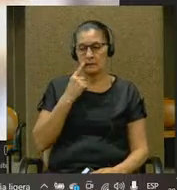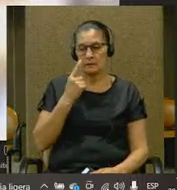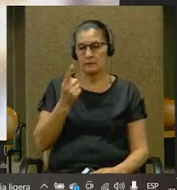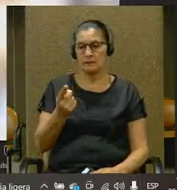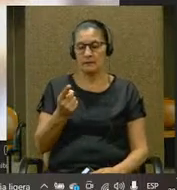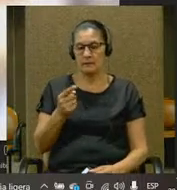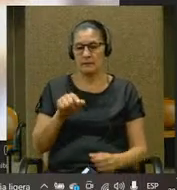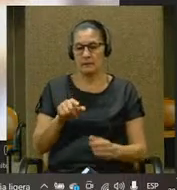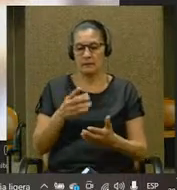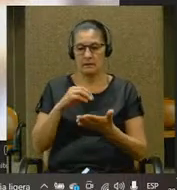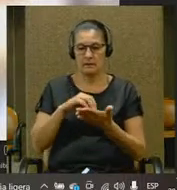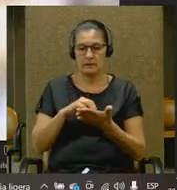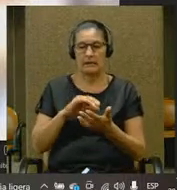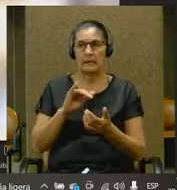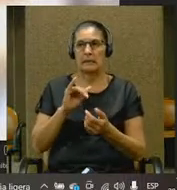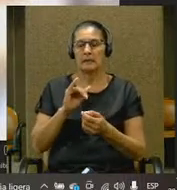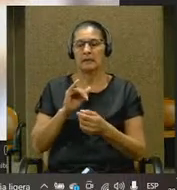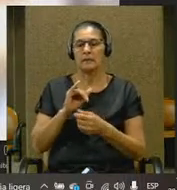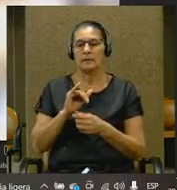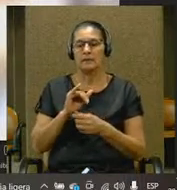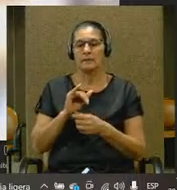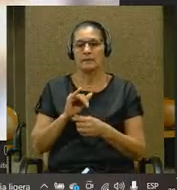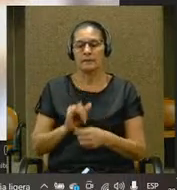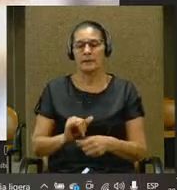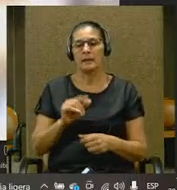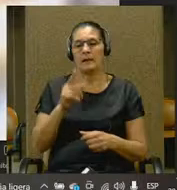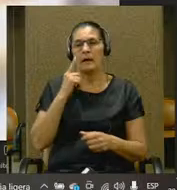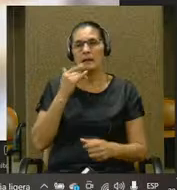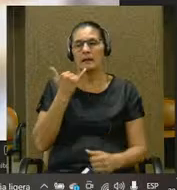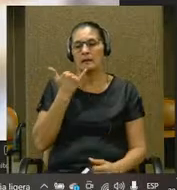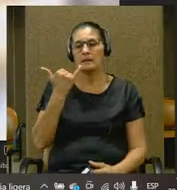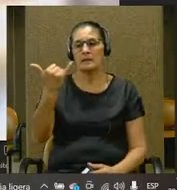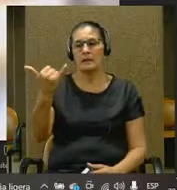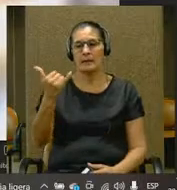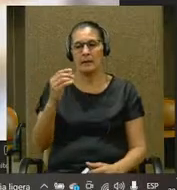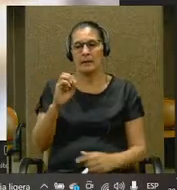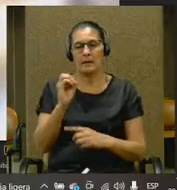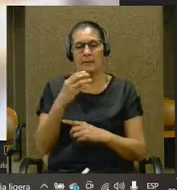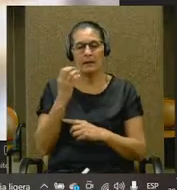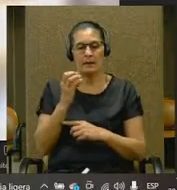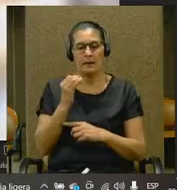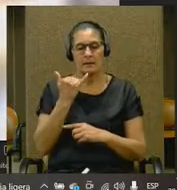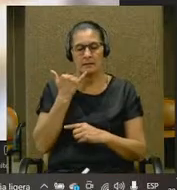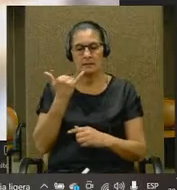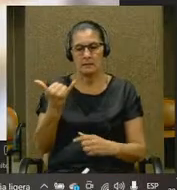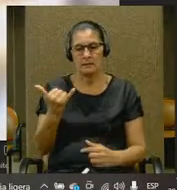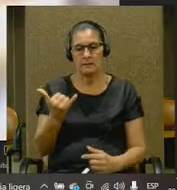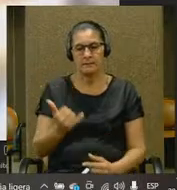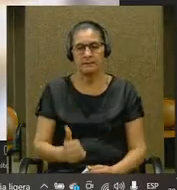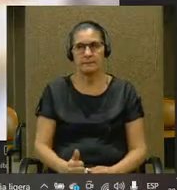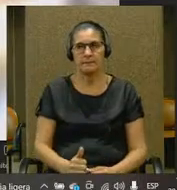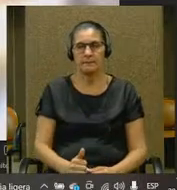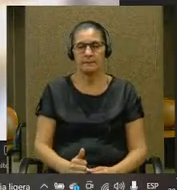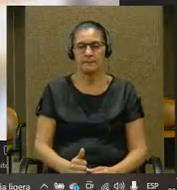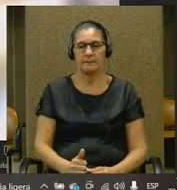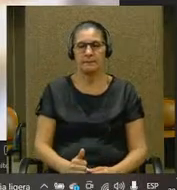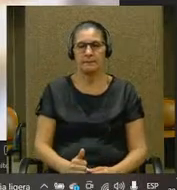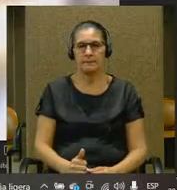and call the emergency providers 911 and then